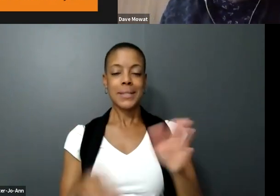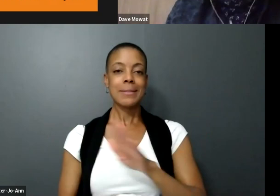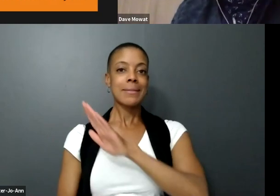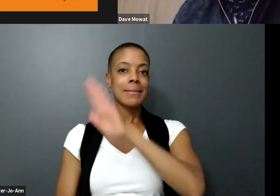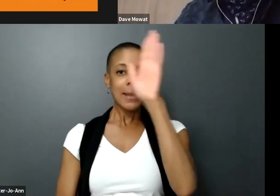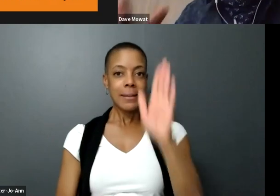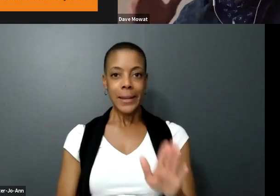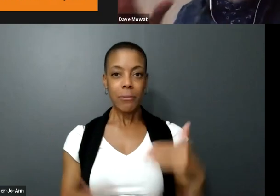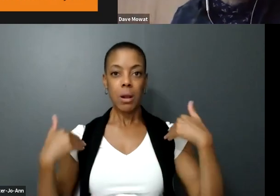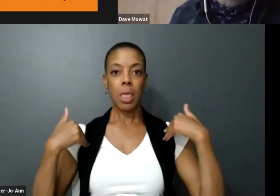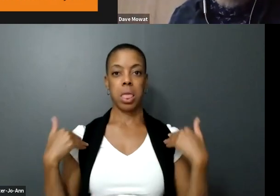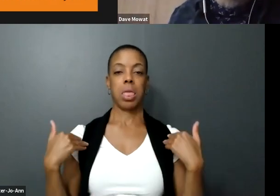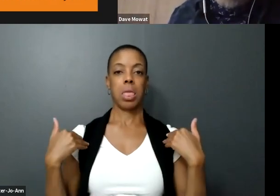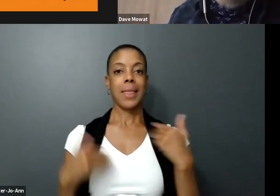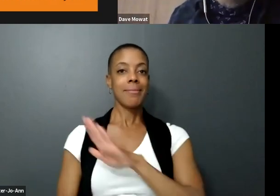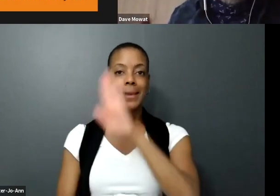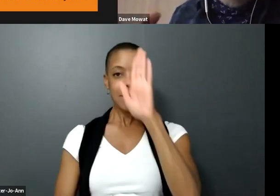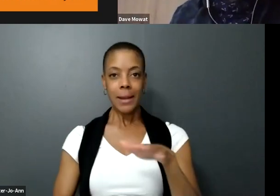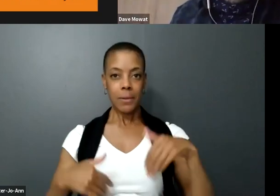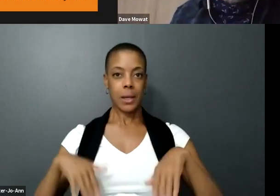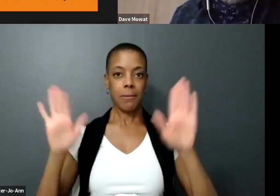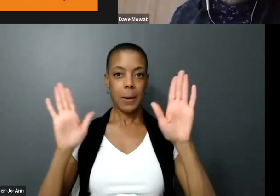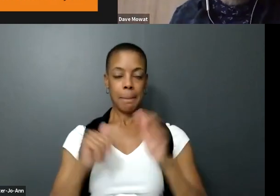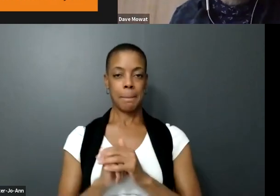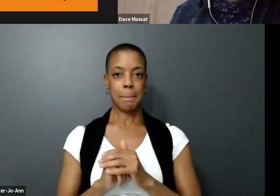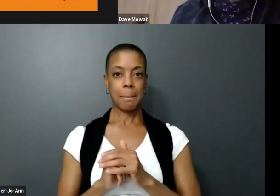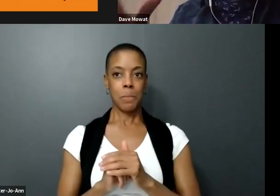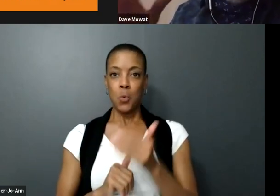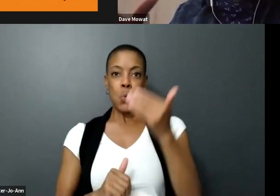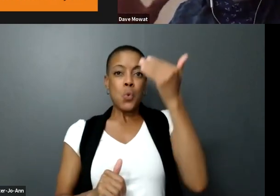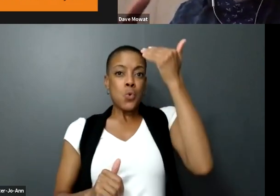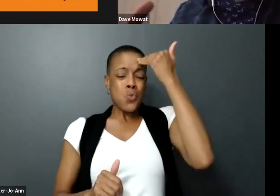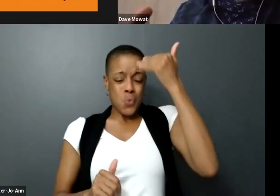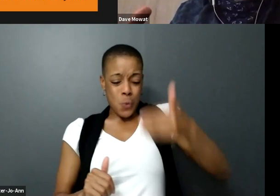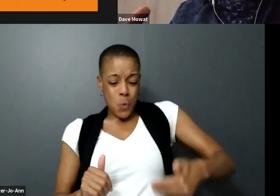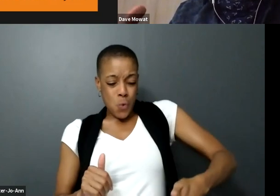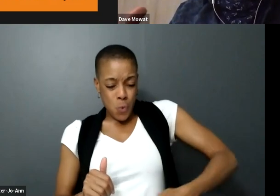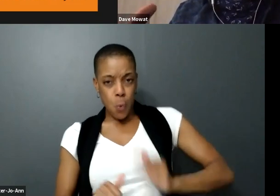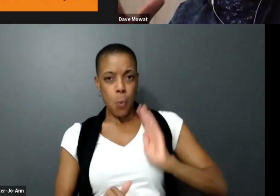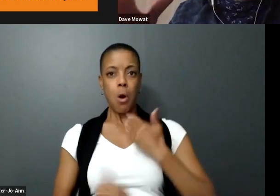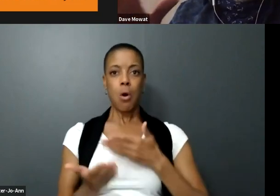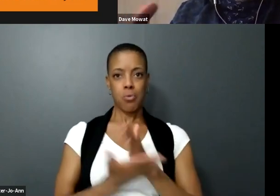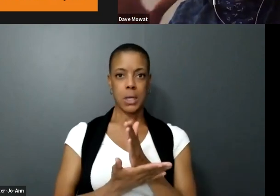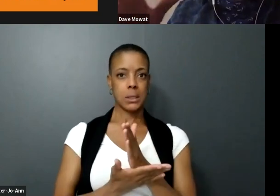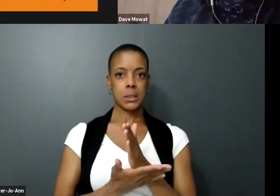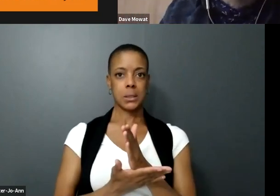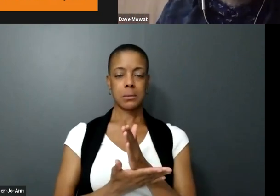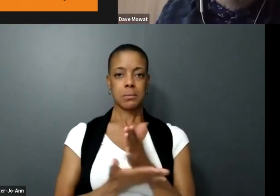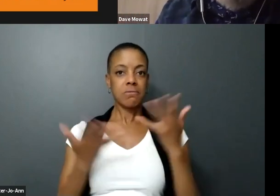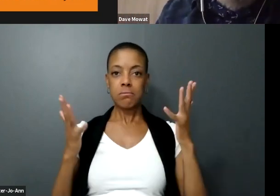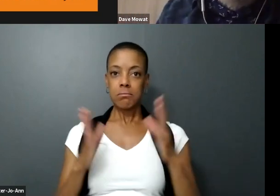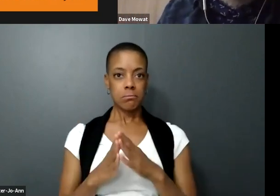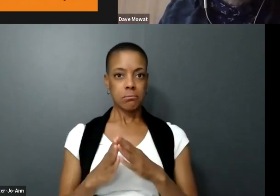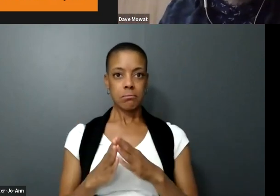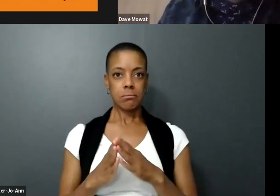over, because they knew, our people inherently knew what our rights are. Our people inherently knew that we have as